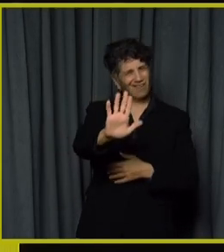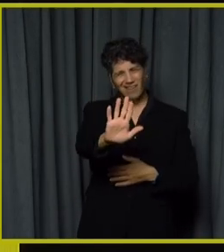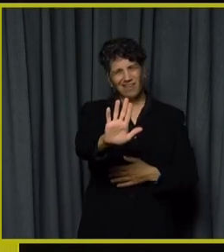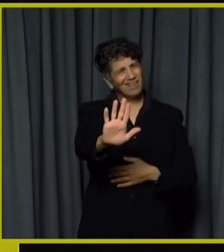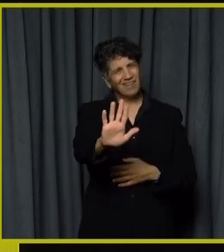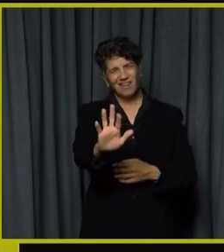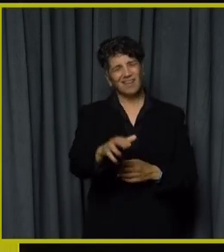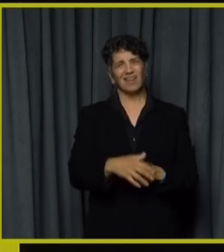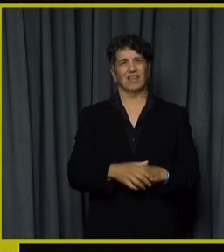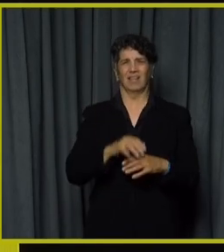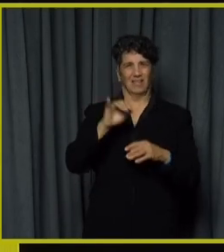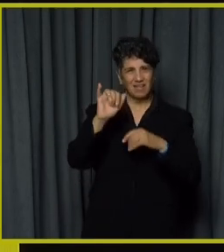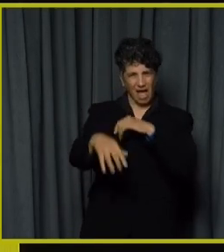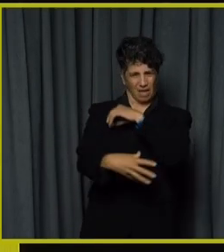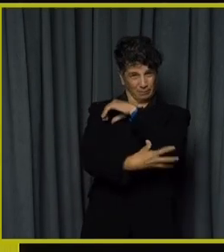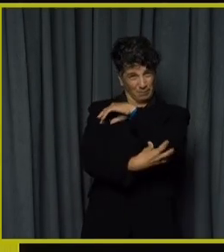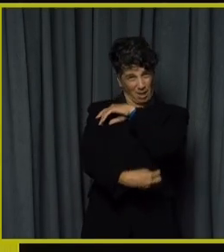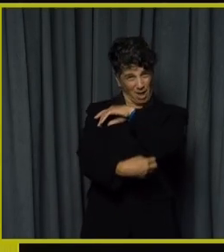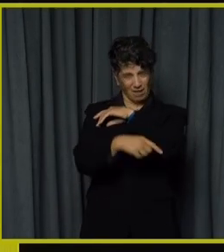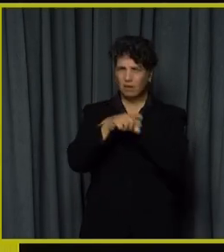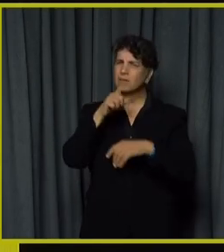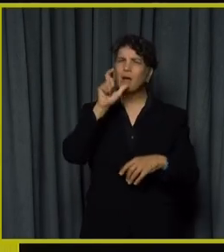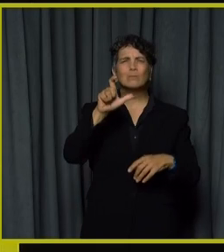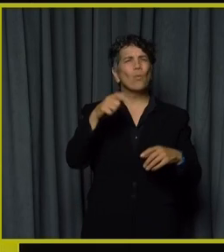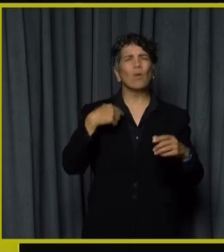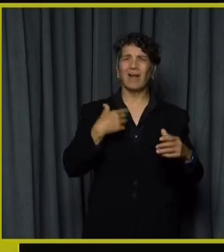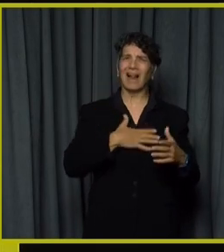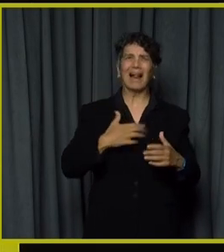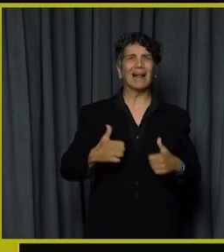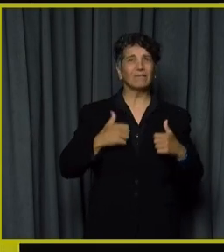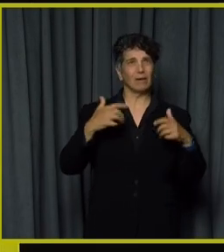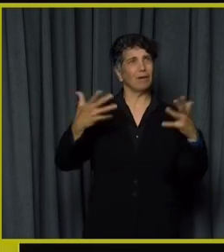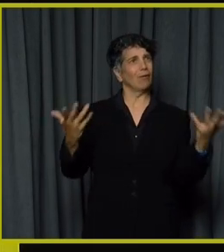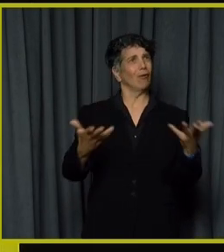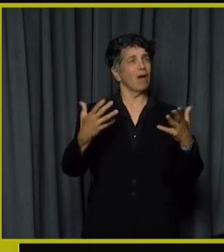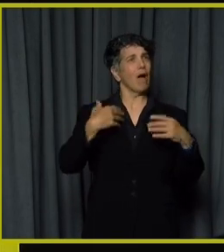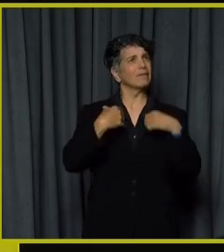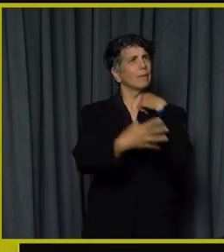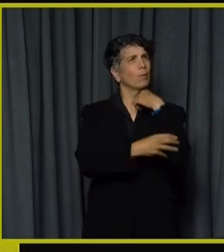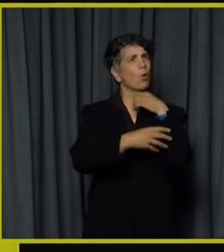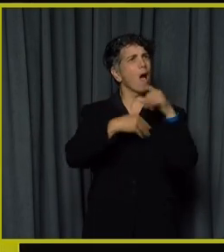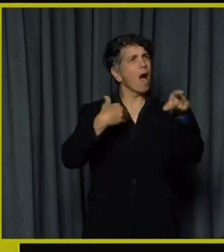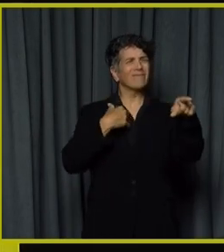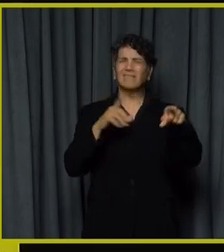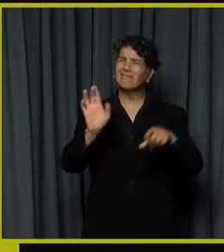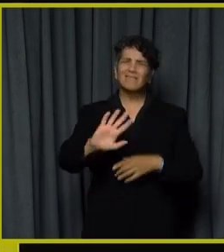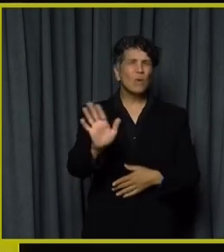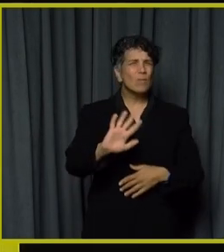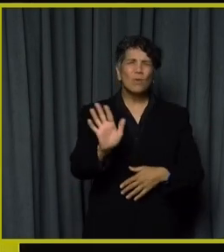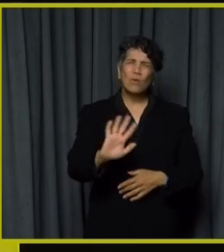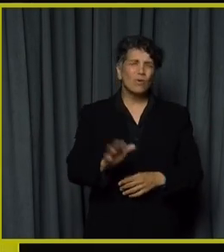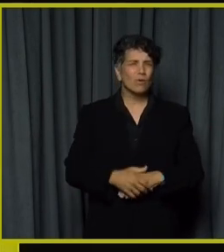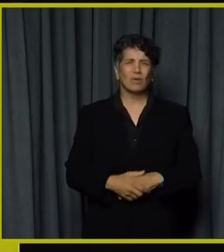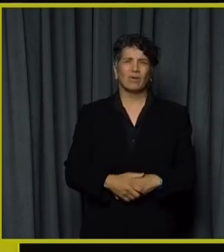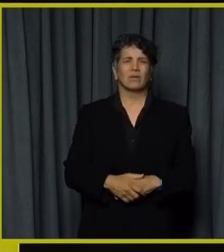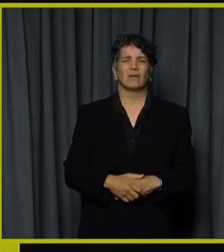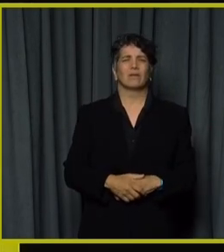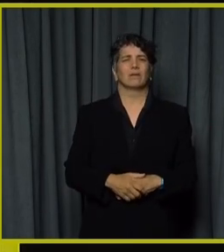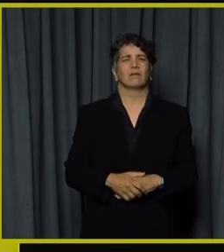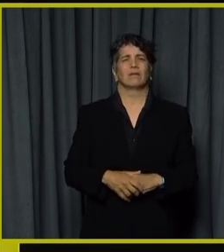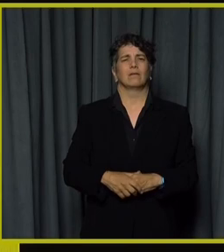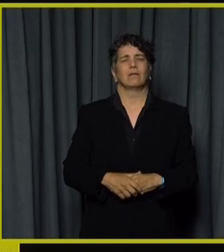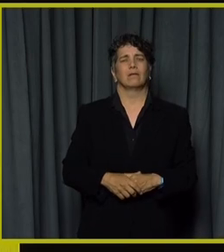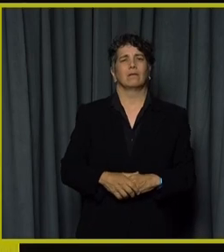that some lives are more precious than others, that it's impossible to unite and organize for change, or that the rich and powerful